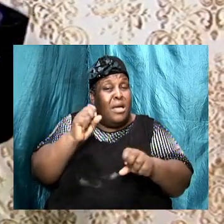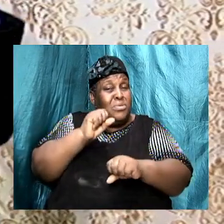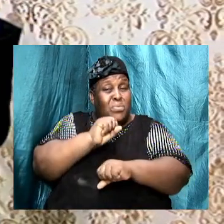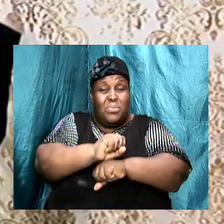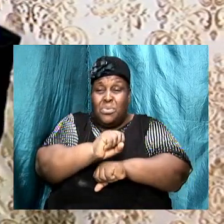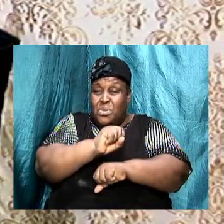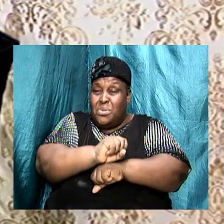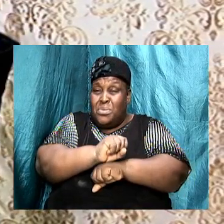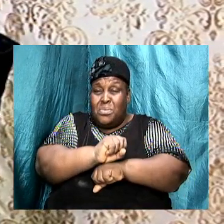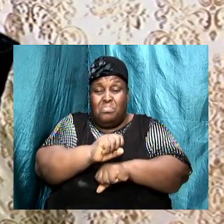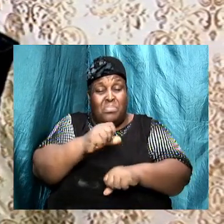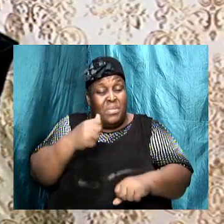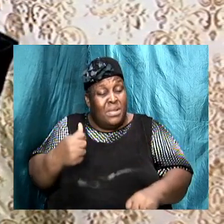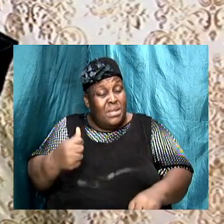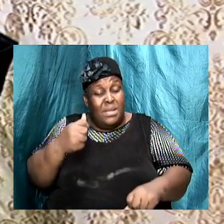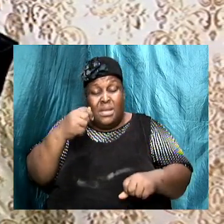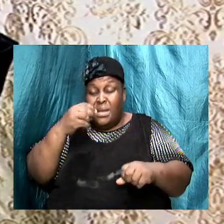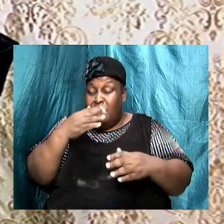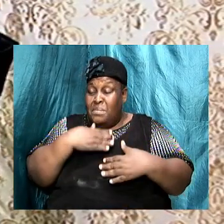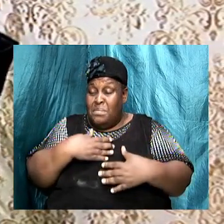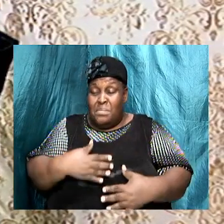Anybody